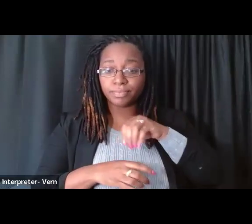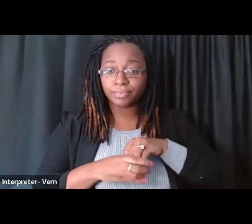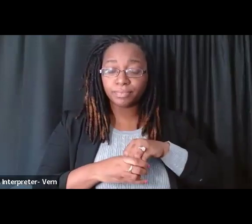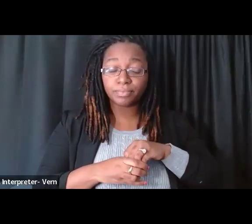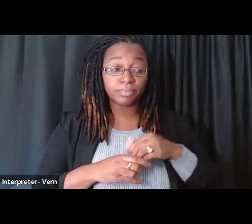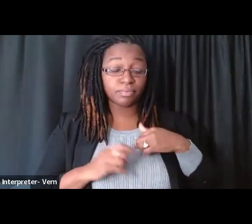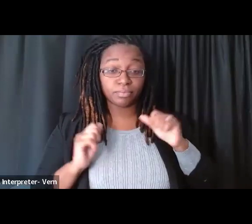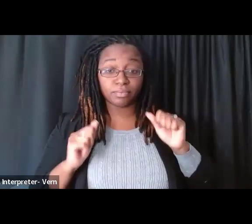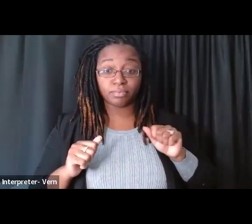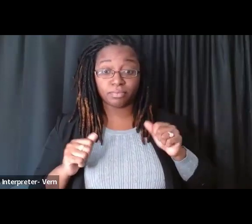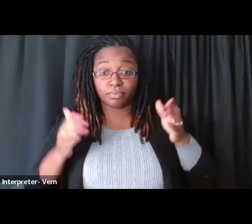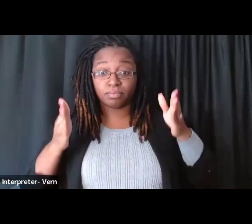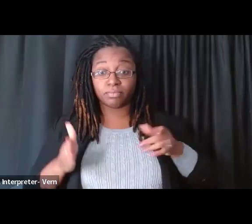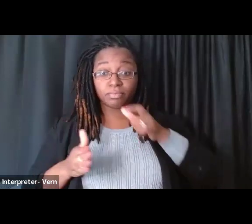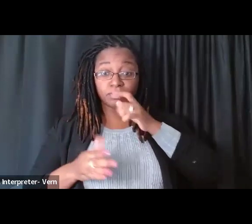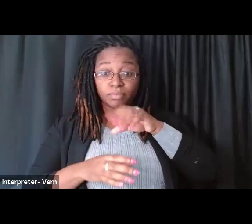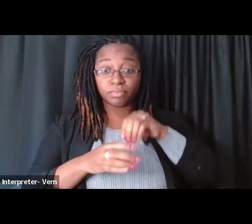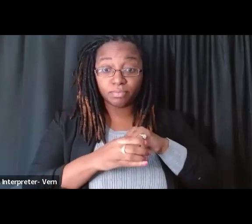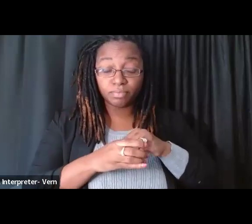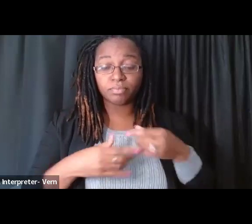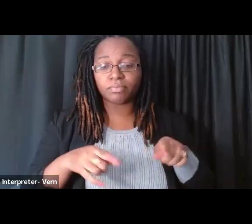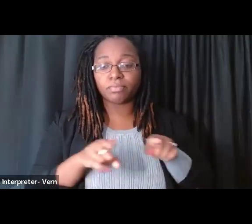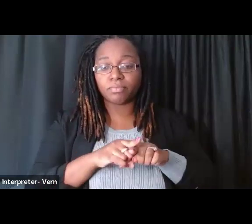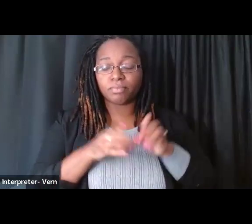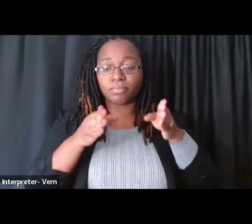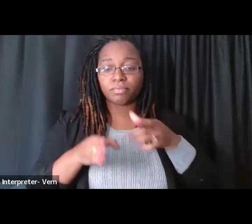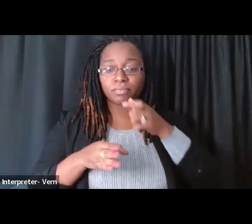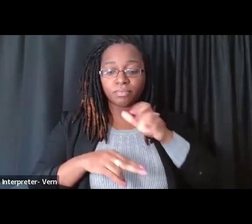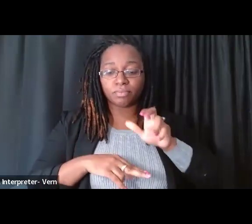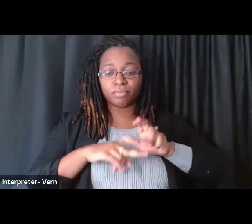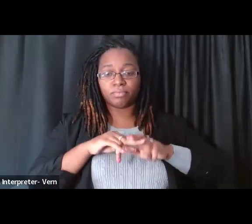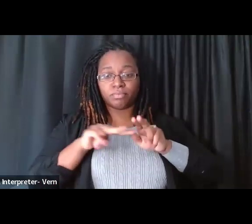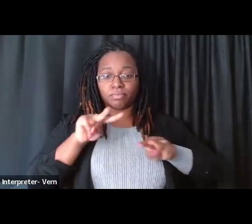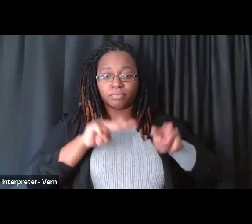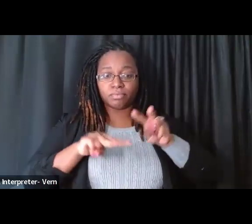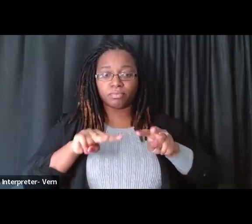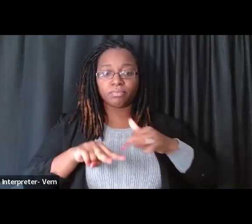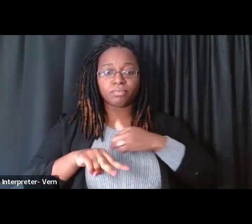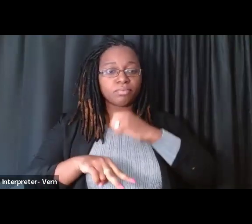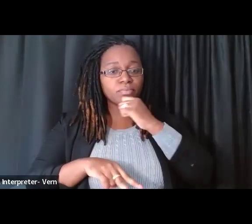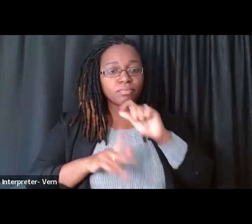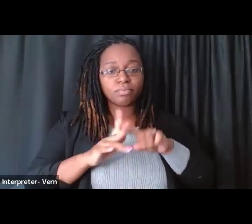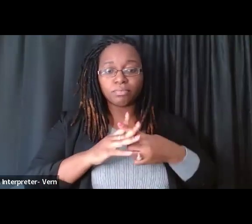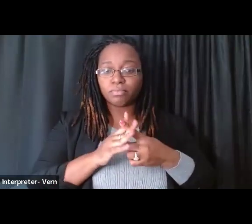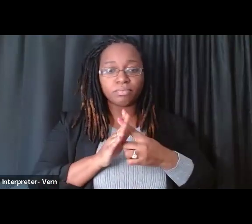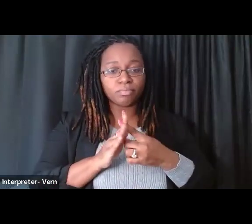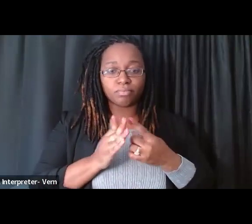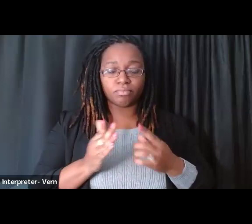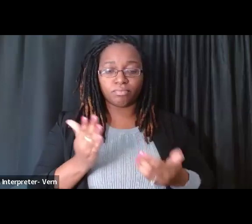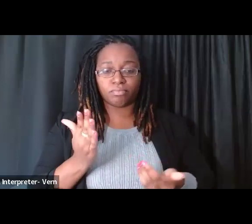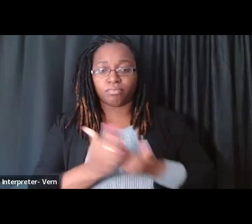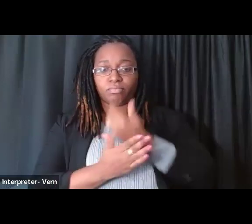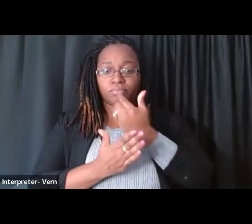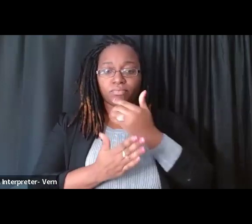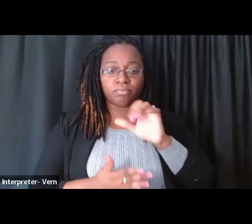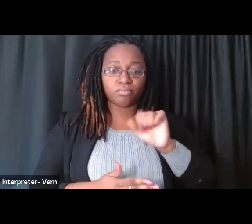participants and as observers. We aren't starting with a blank slate. Sex and sexuality are inherently tied